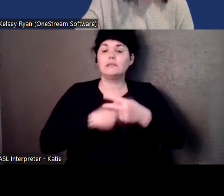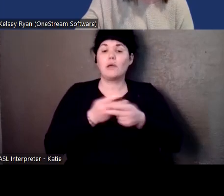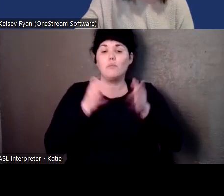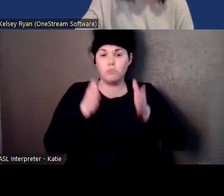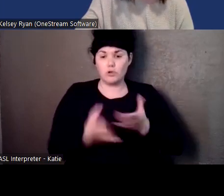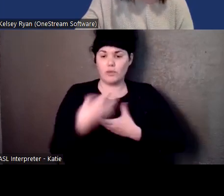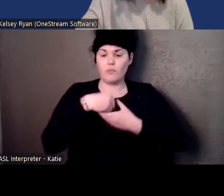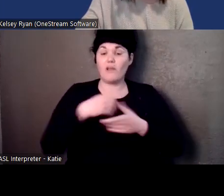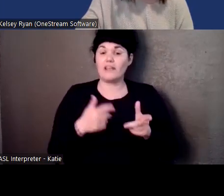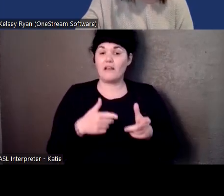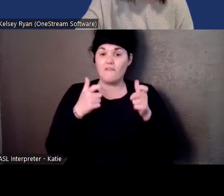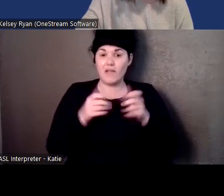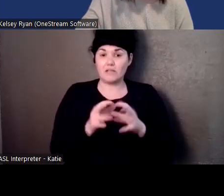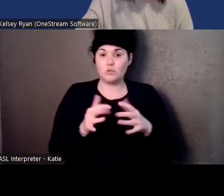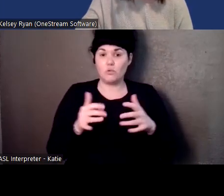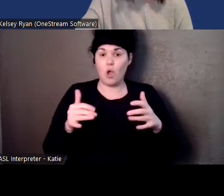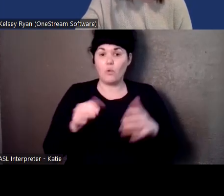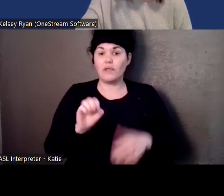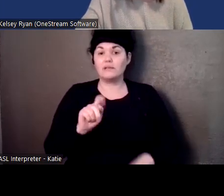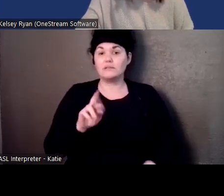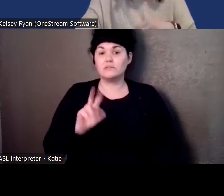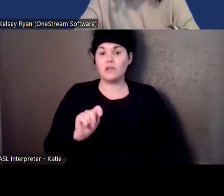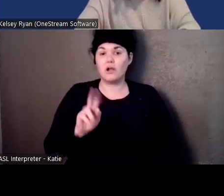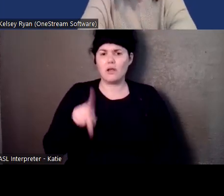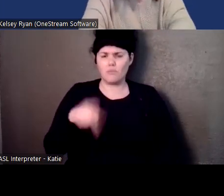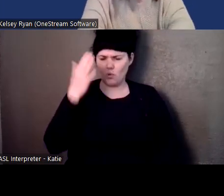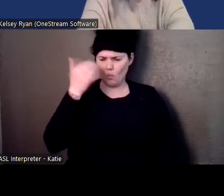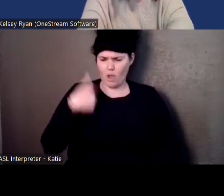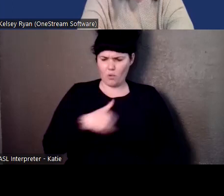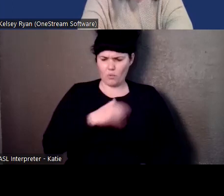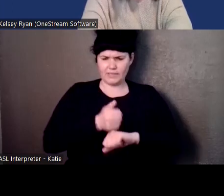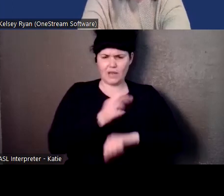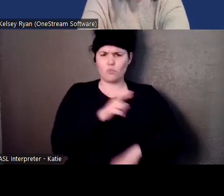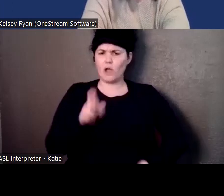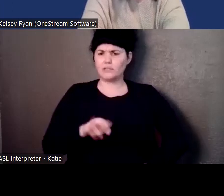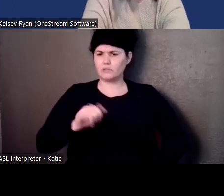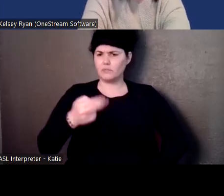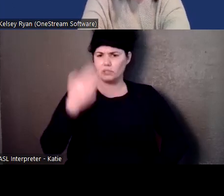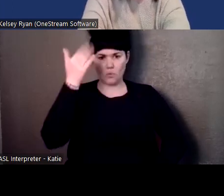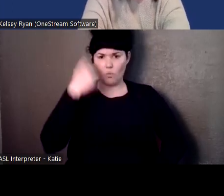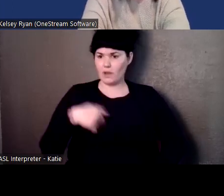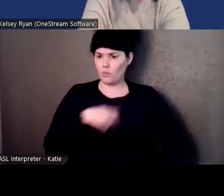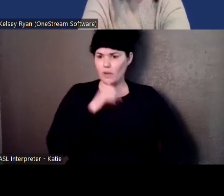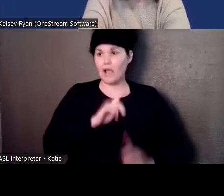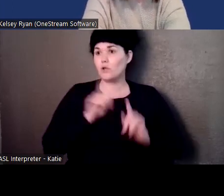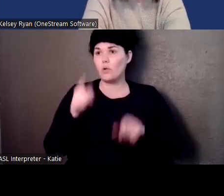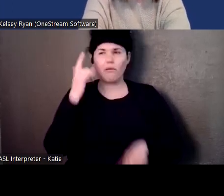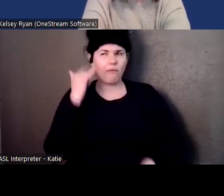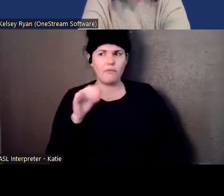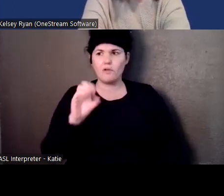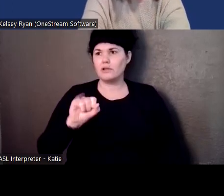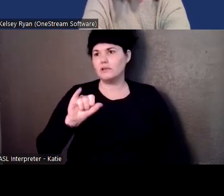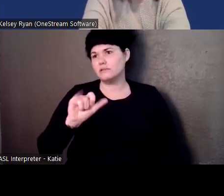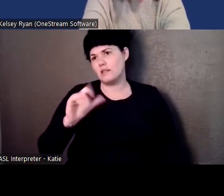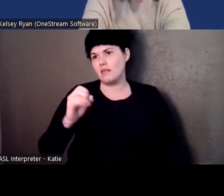startup. So why do we have our headquarters here in Rochester, Michigan? Why didn't we go run off and run to Silicon Valley or any of the other tech